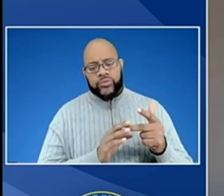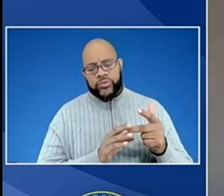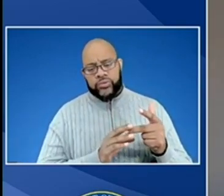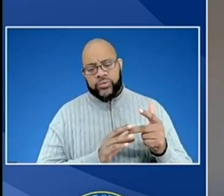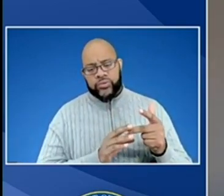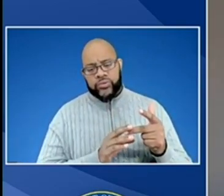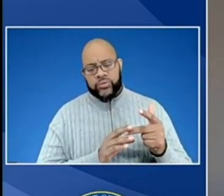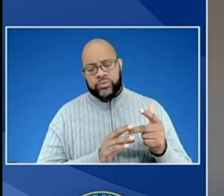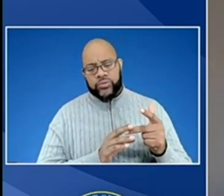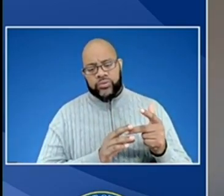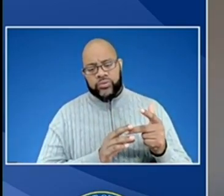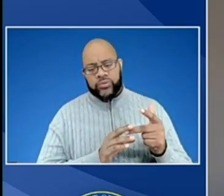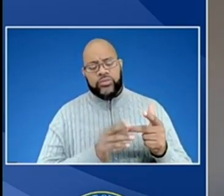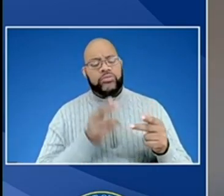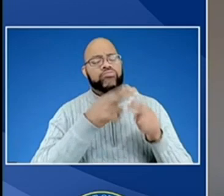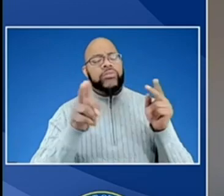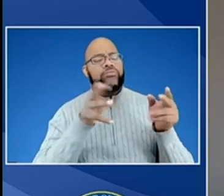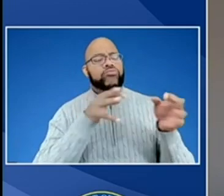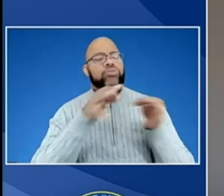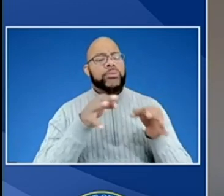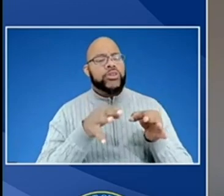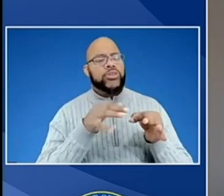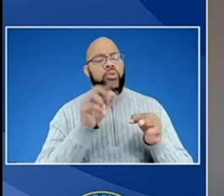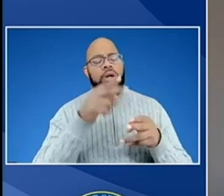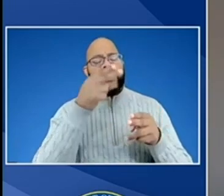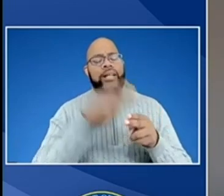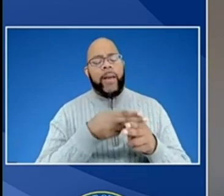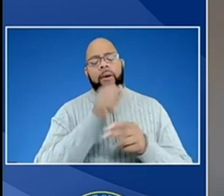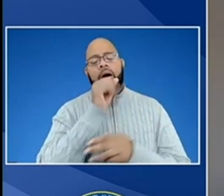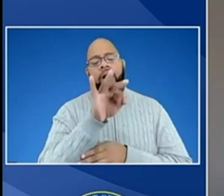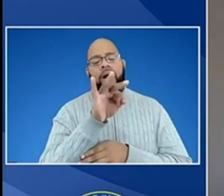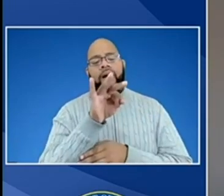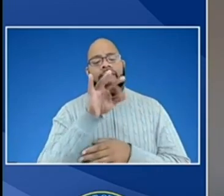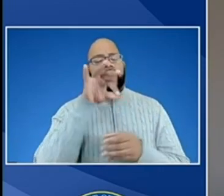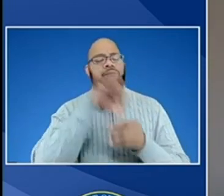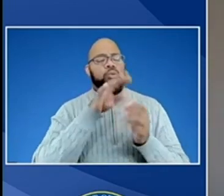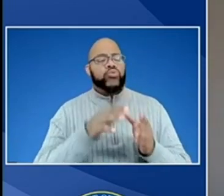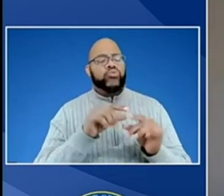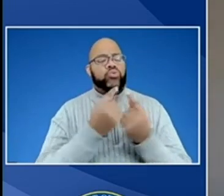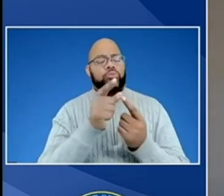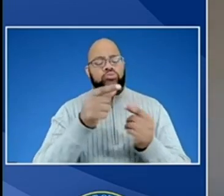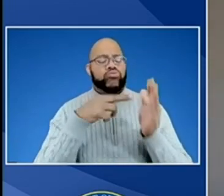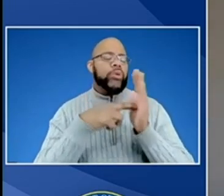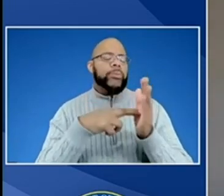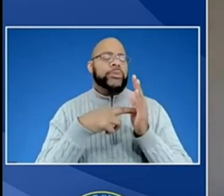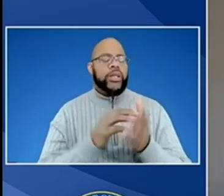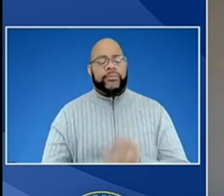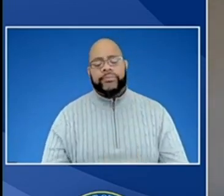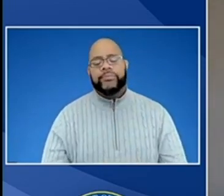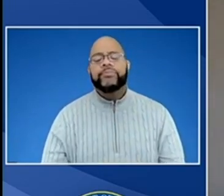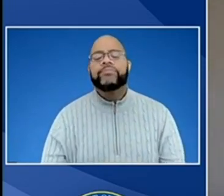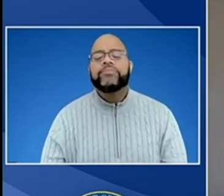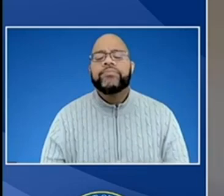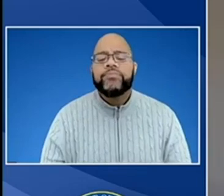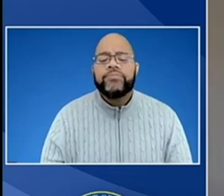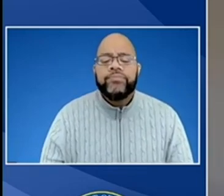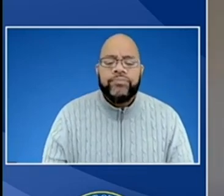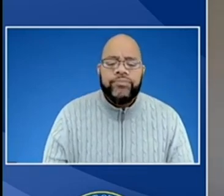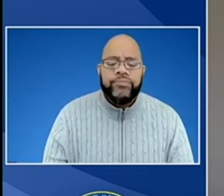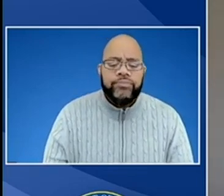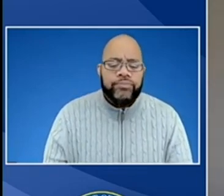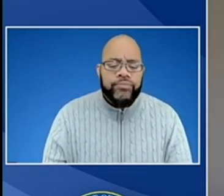name, just a brief description or naming of the constituency group you are